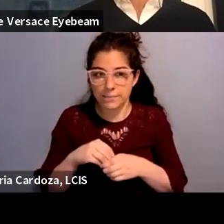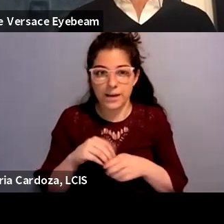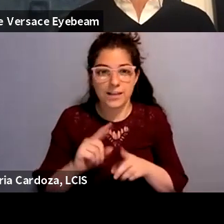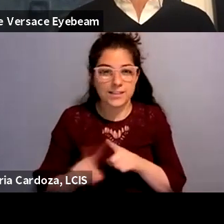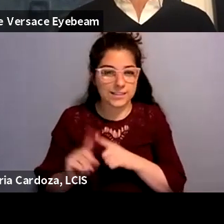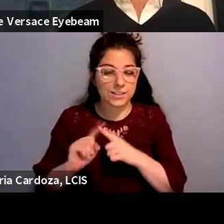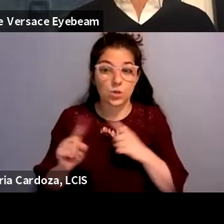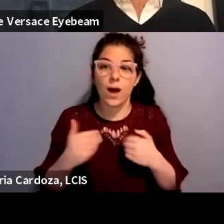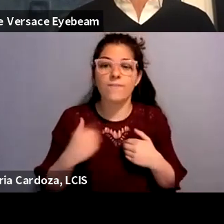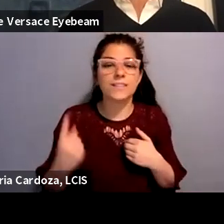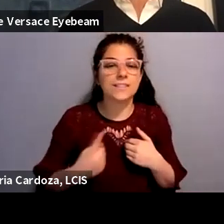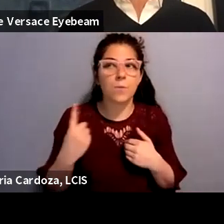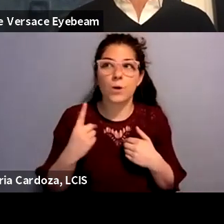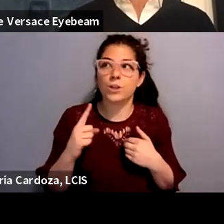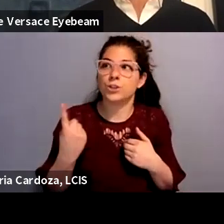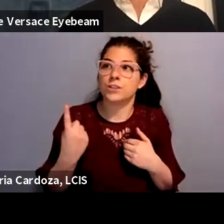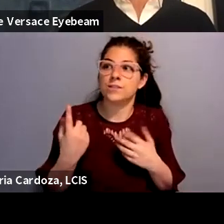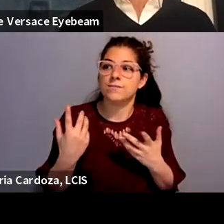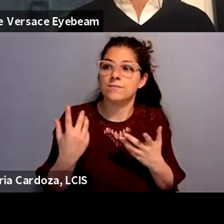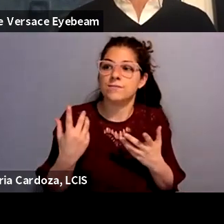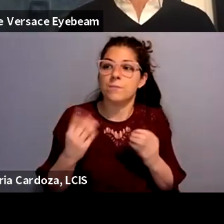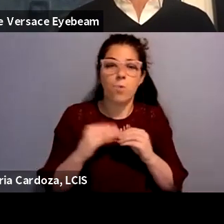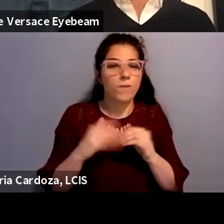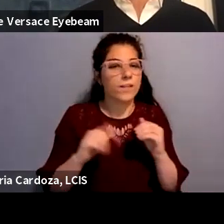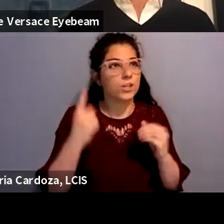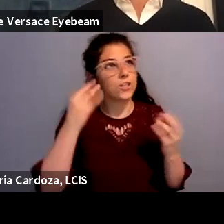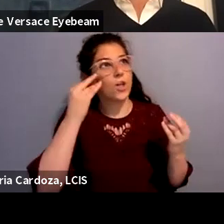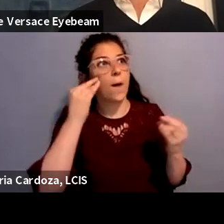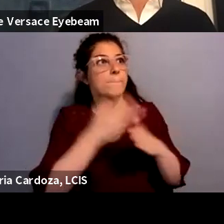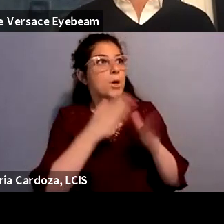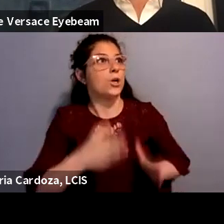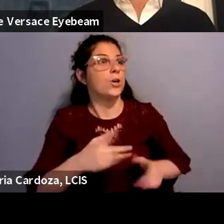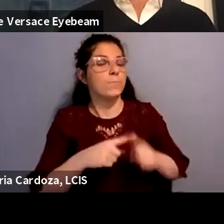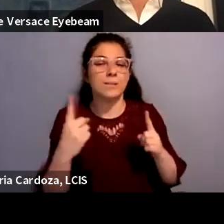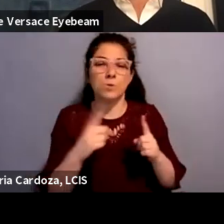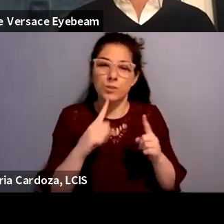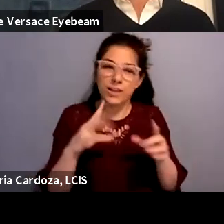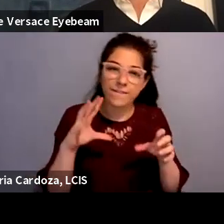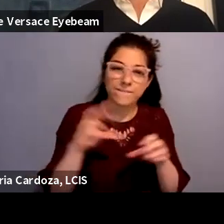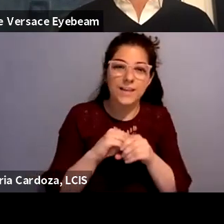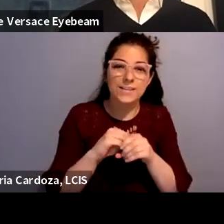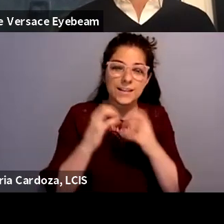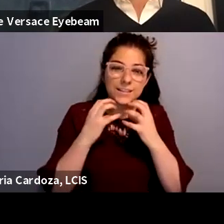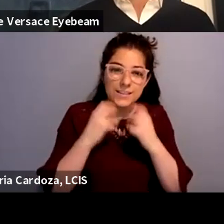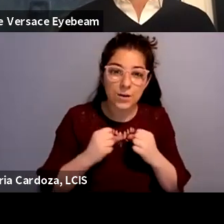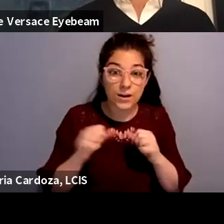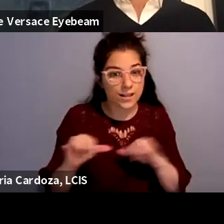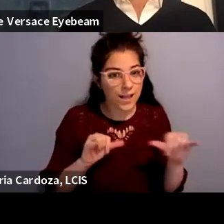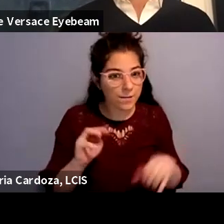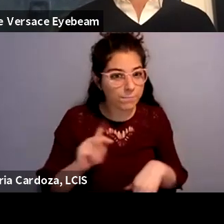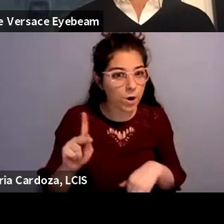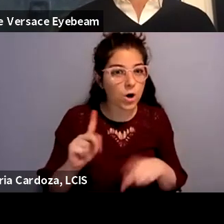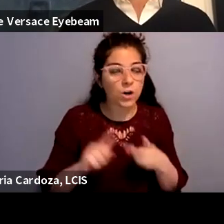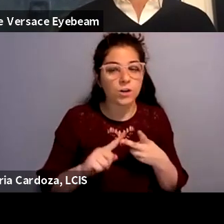so having someone just beyond a thought partner, but someone who is truly invested and caring, like Mark and board